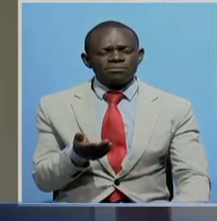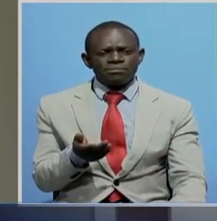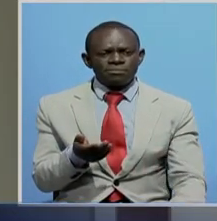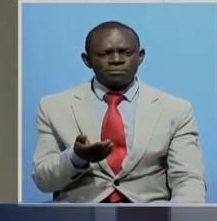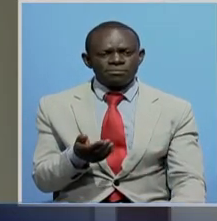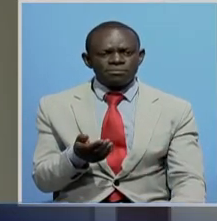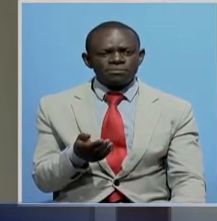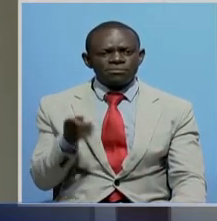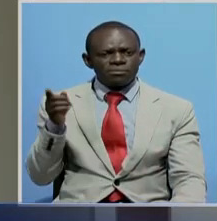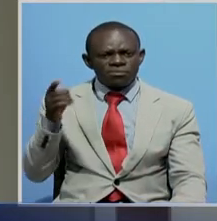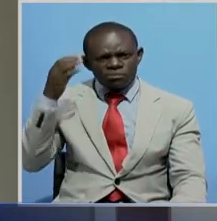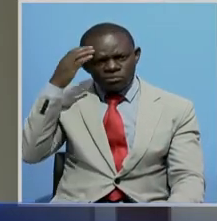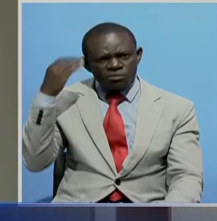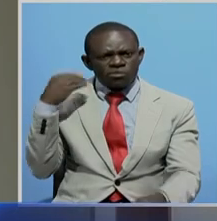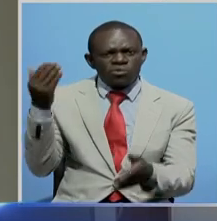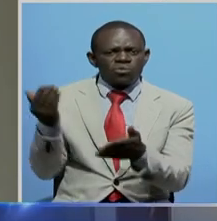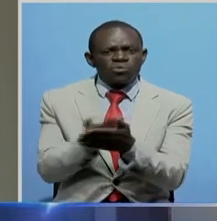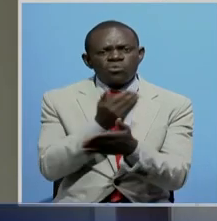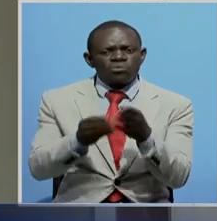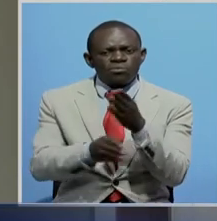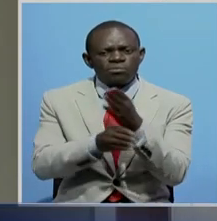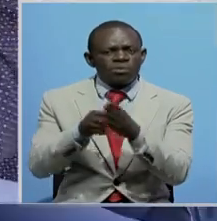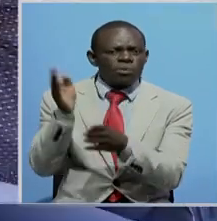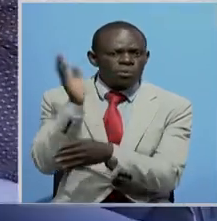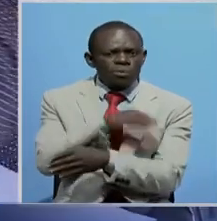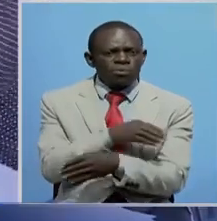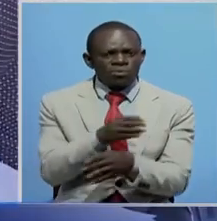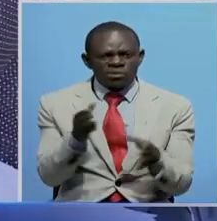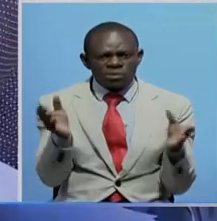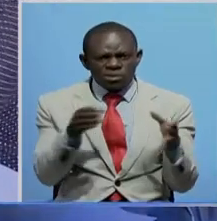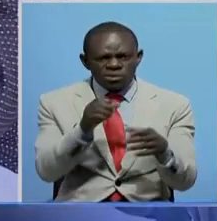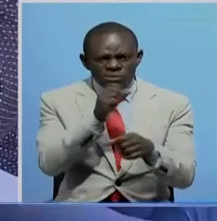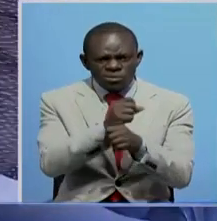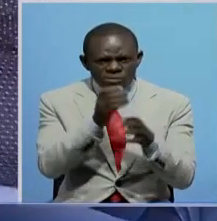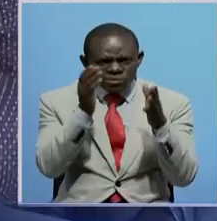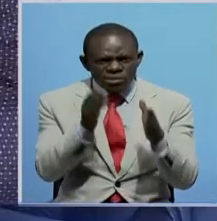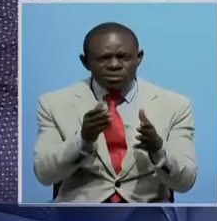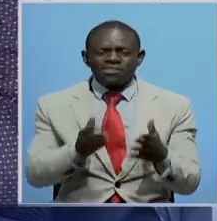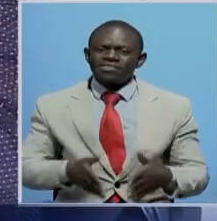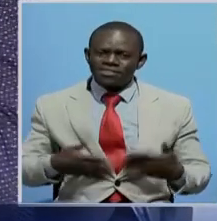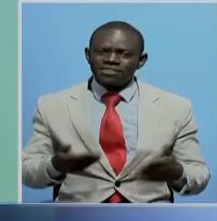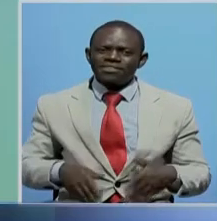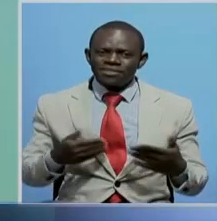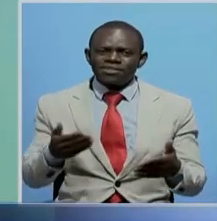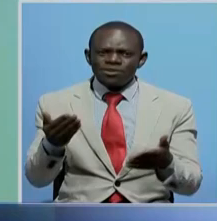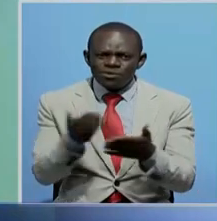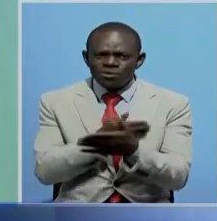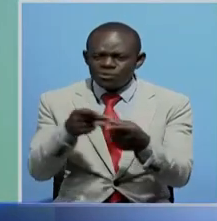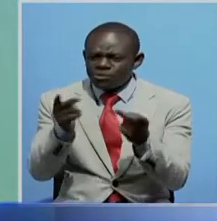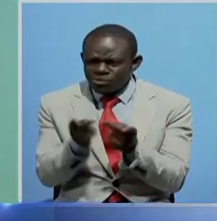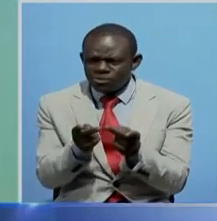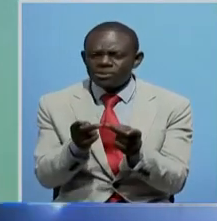new office space has motivated council workers who have shared the experiences of working in a new environment. With